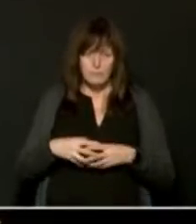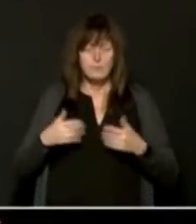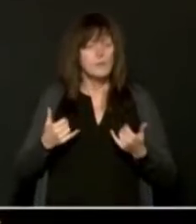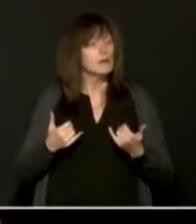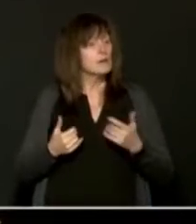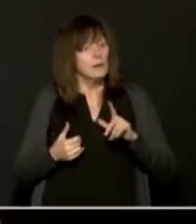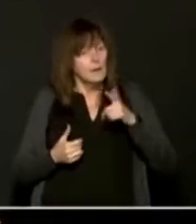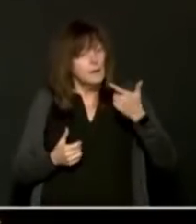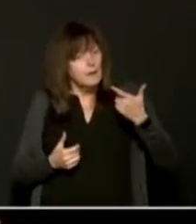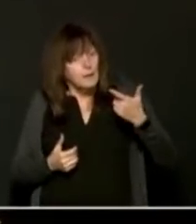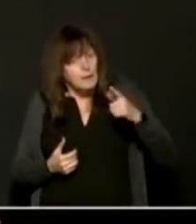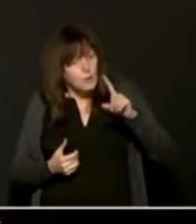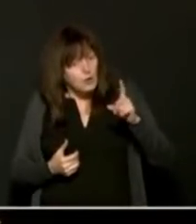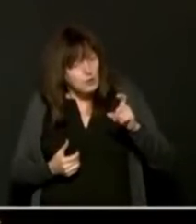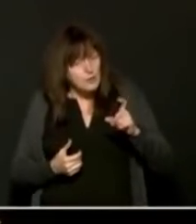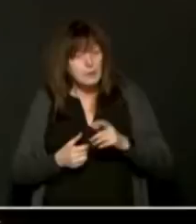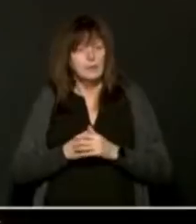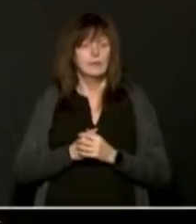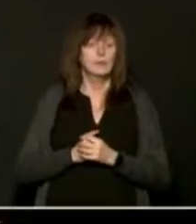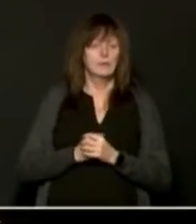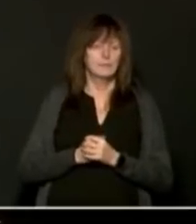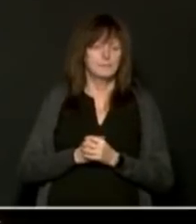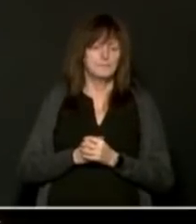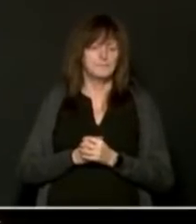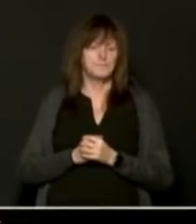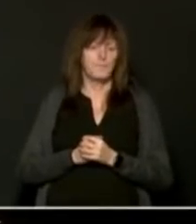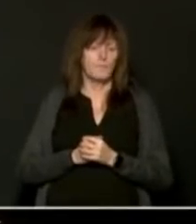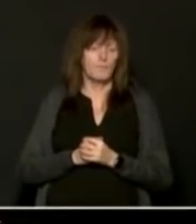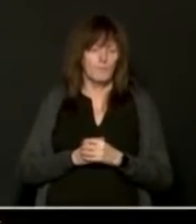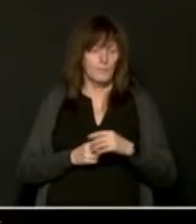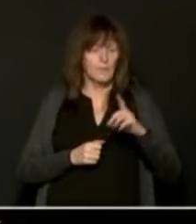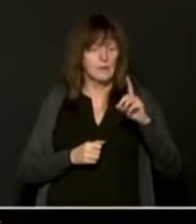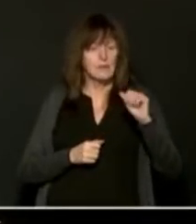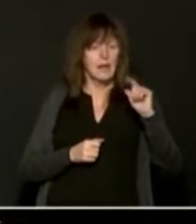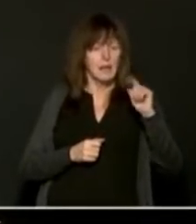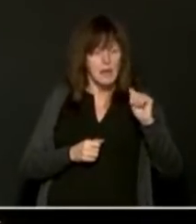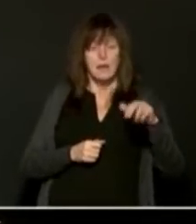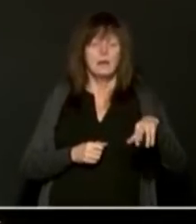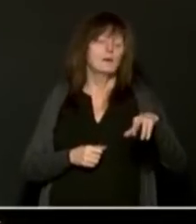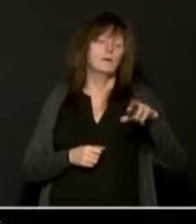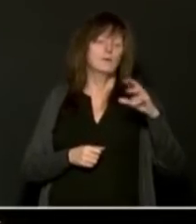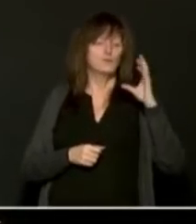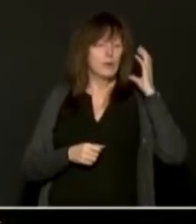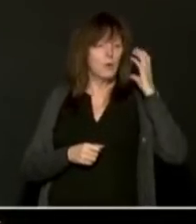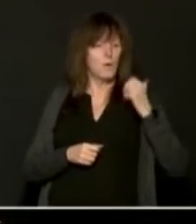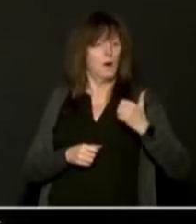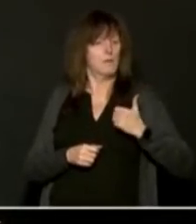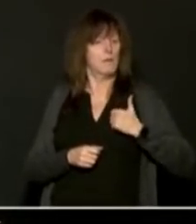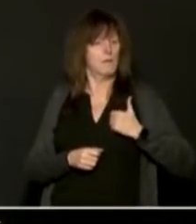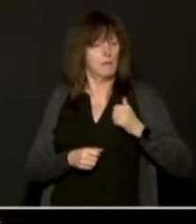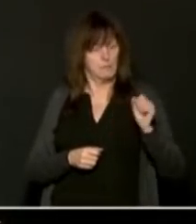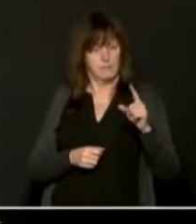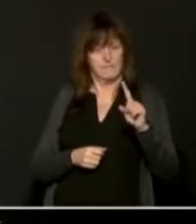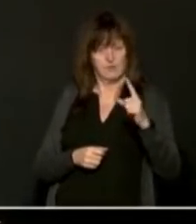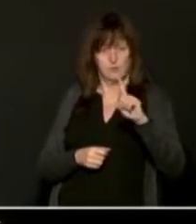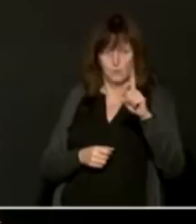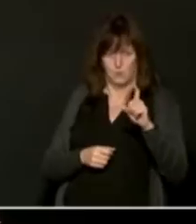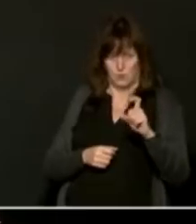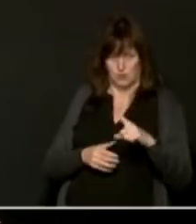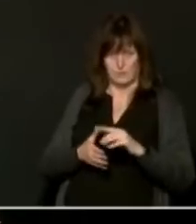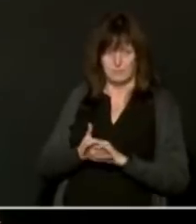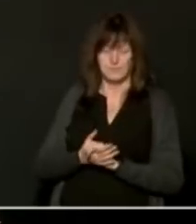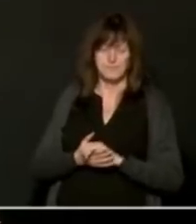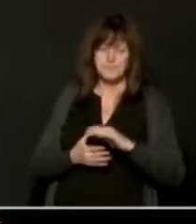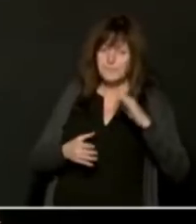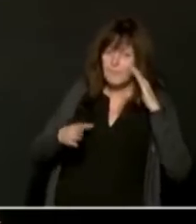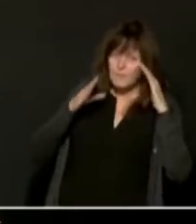next question comes from Stella Duprise with Radio Canada. Please go ahead. So, hello, do you hear me?